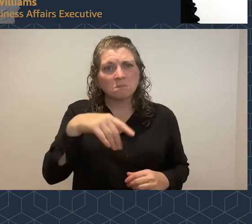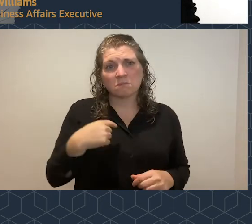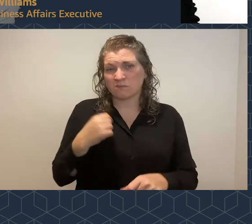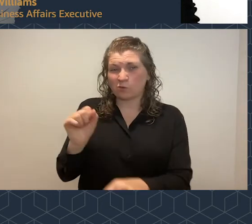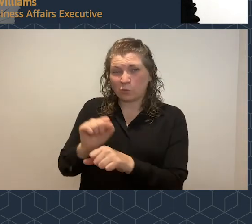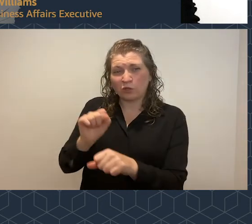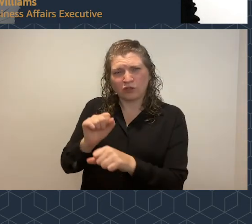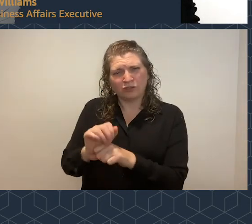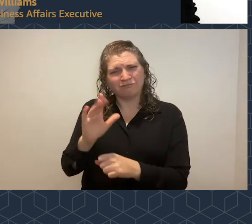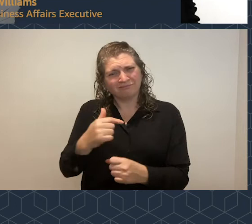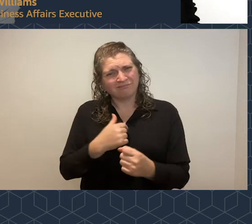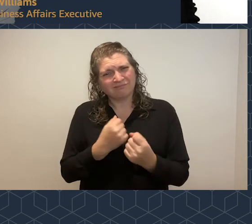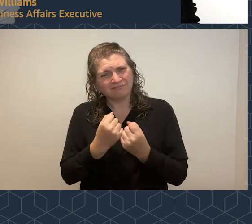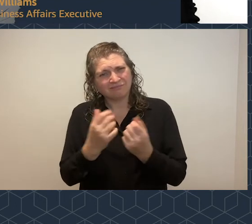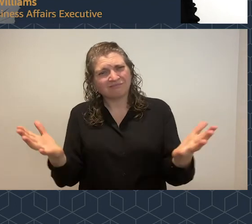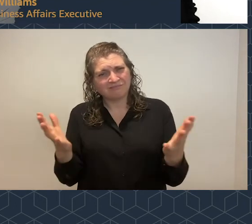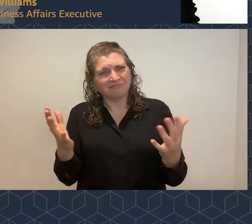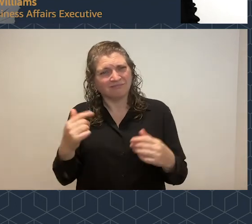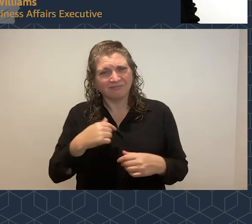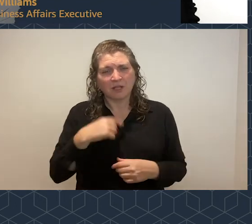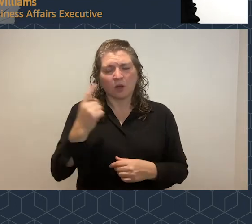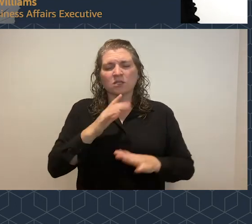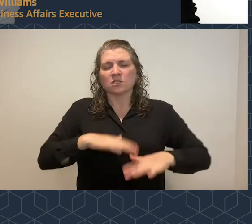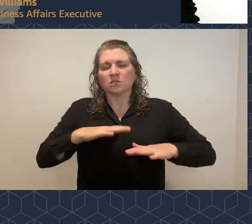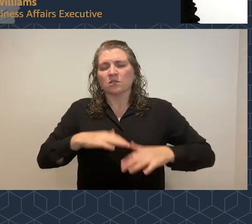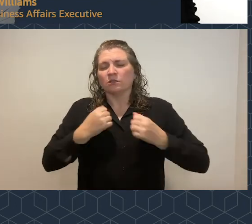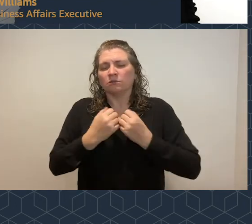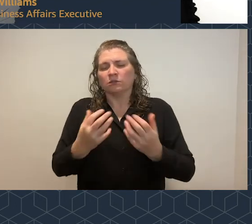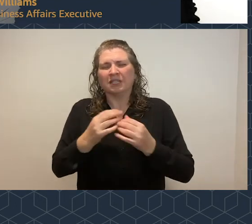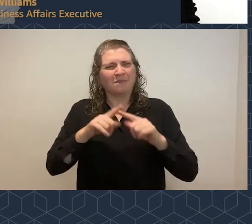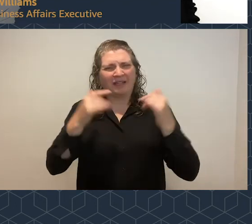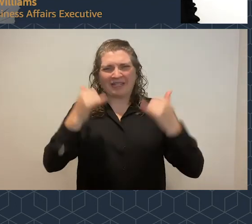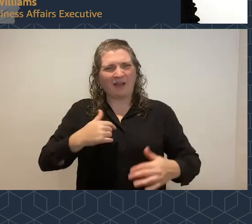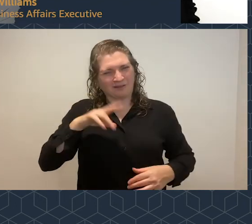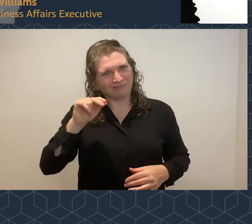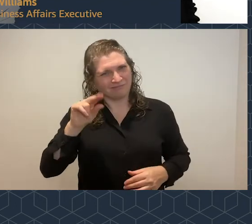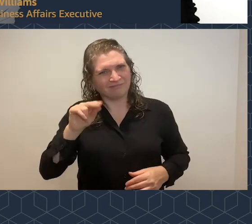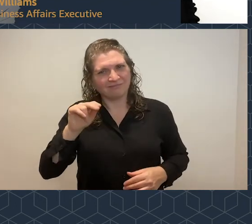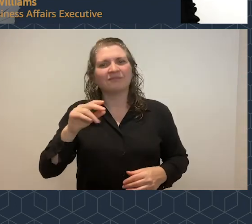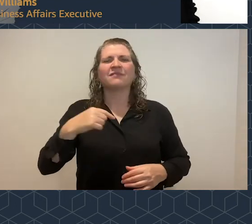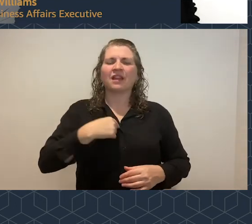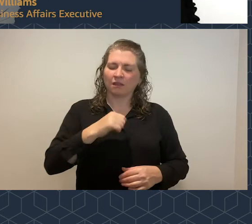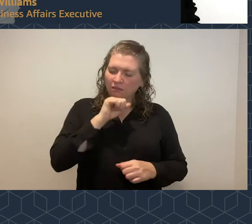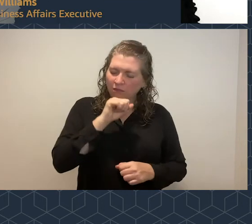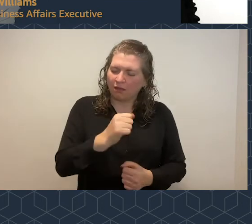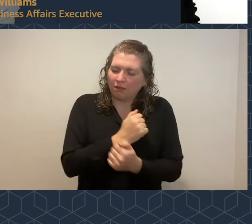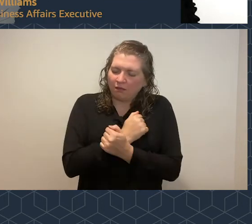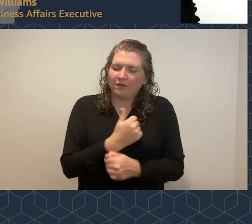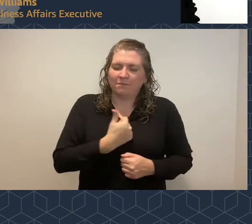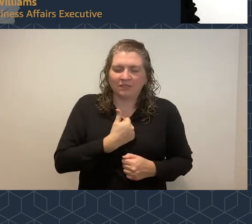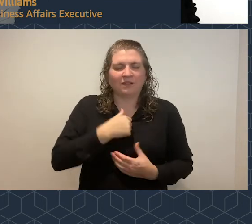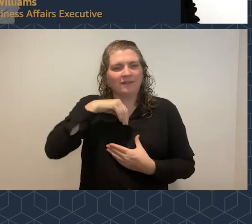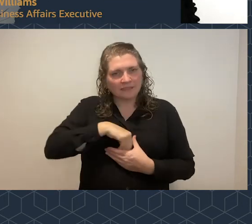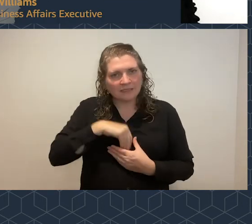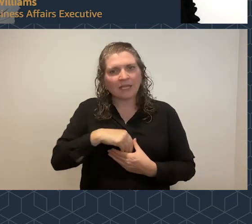first. And to be honest, the moment I decided I was okay is really when my own career began to